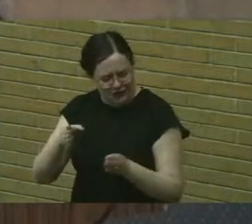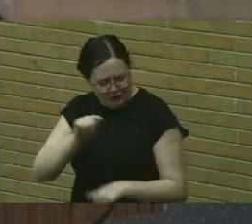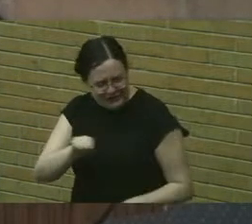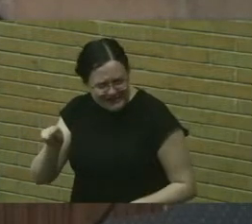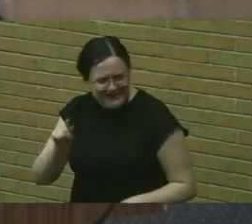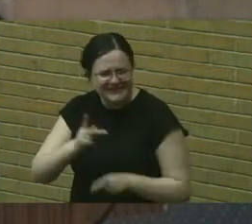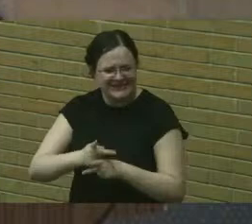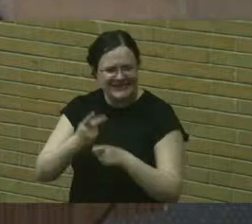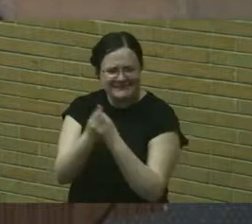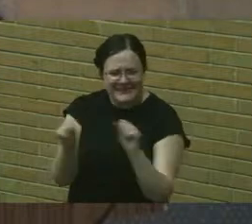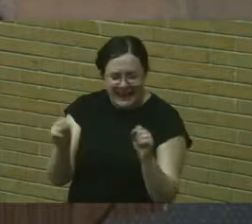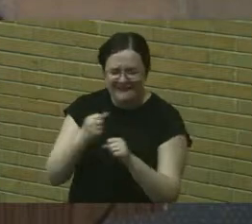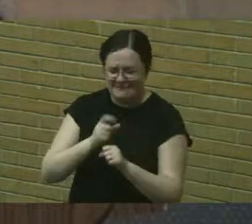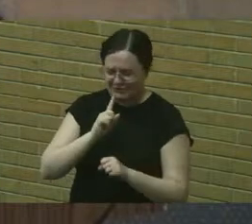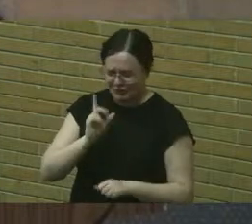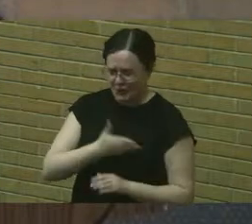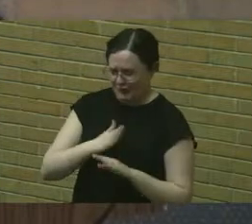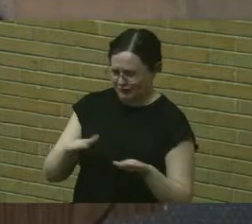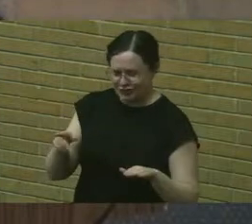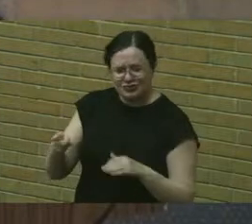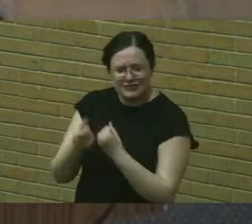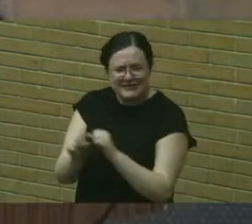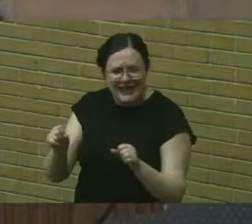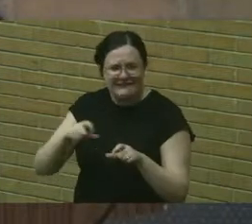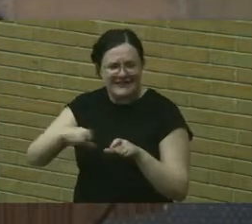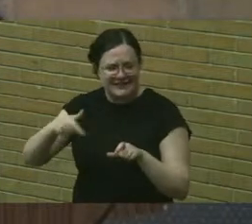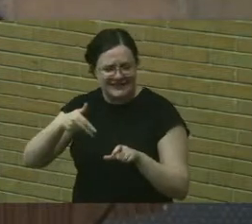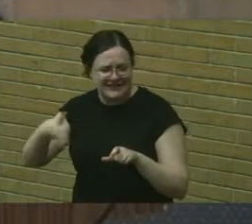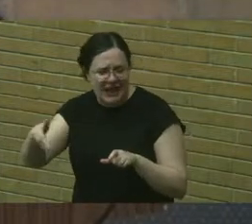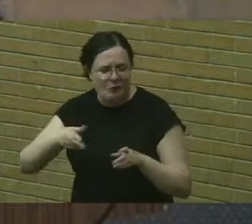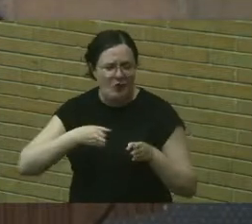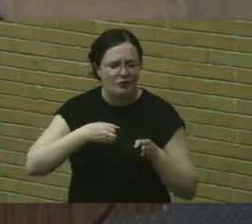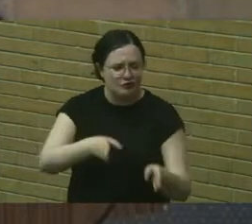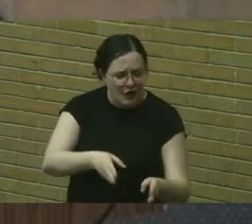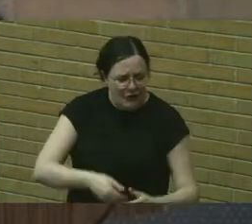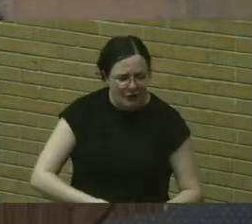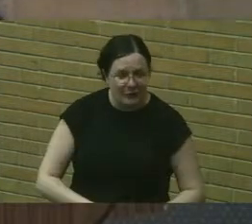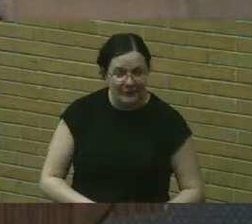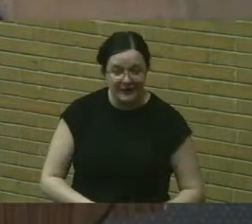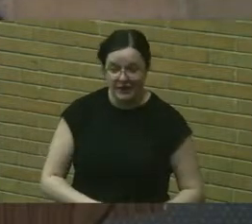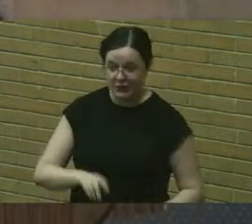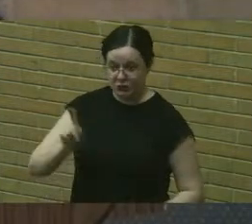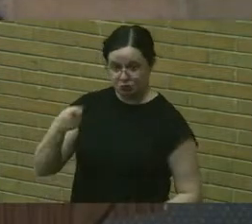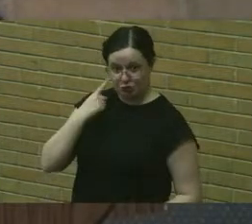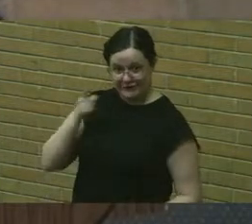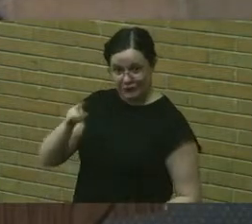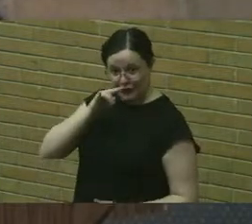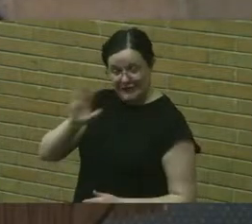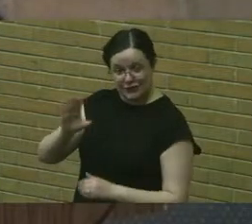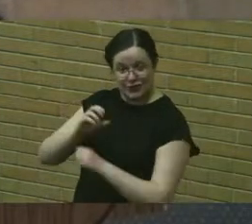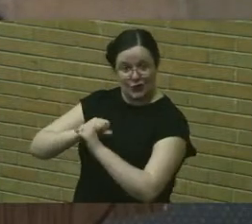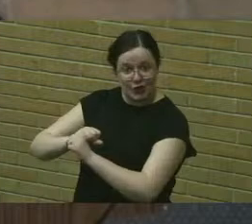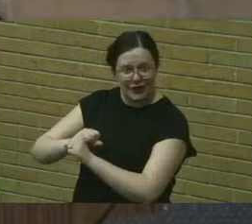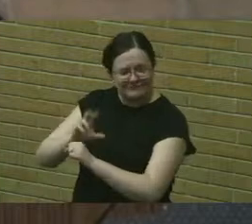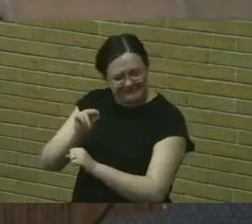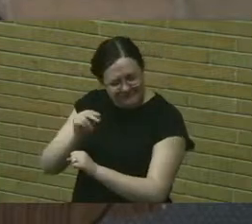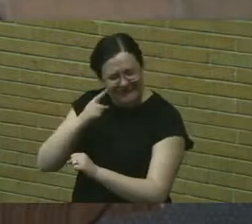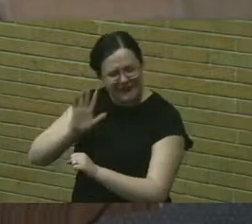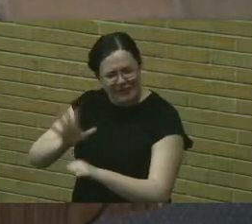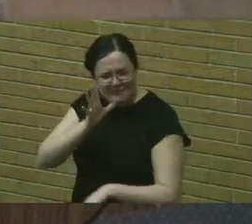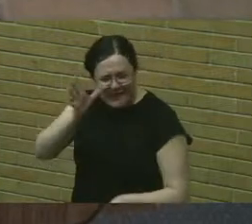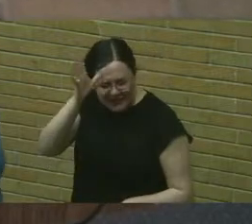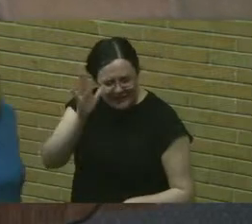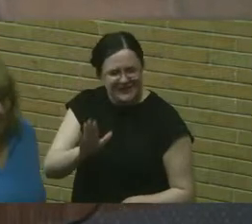all sidewalks, all roadways, not just for the kids, but for the parents and their siblings and their cousins, and their 30